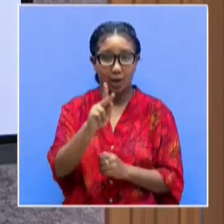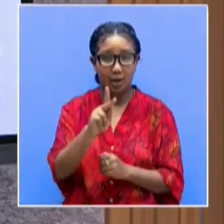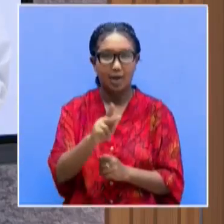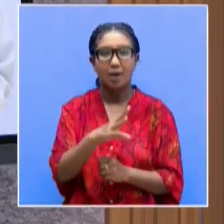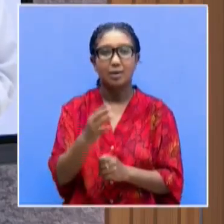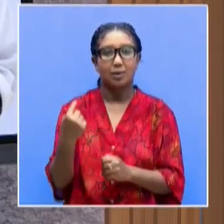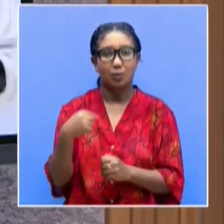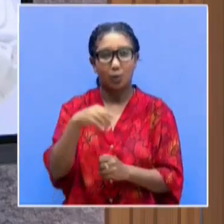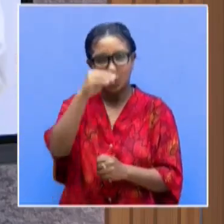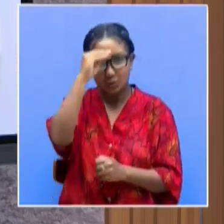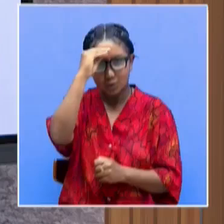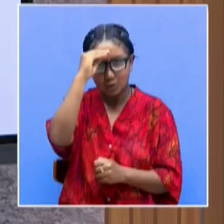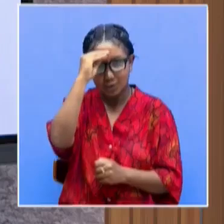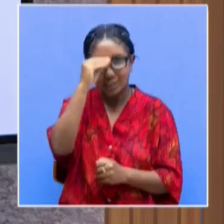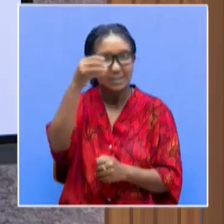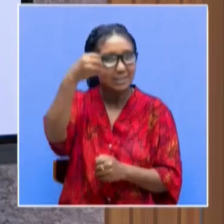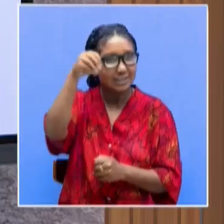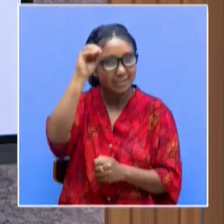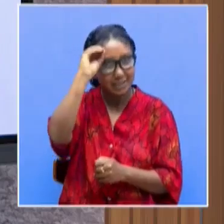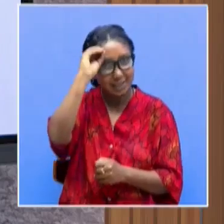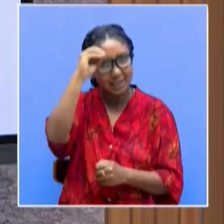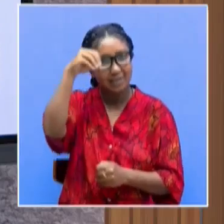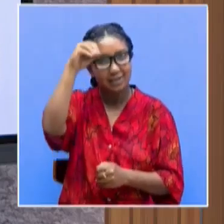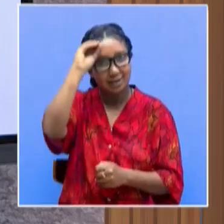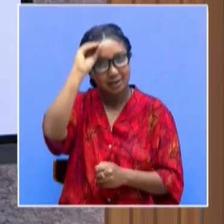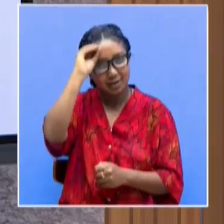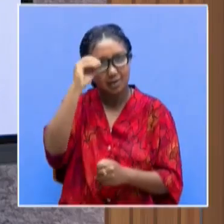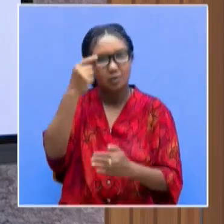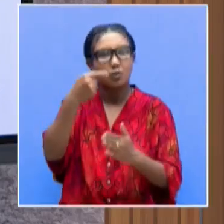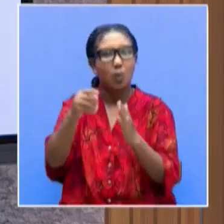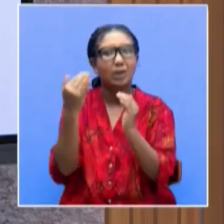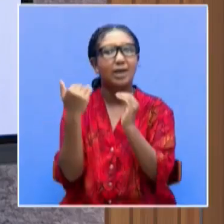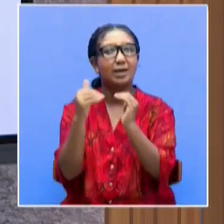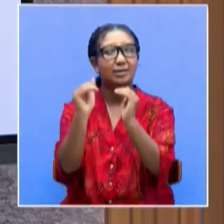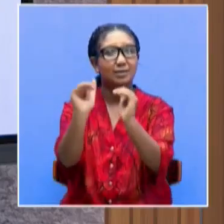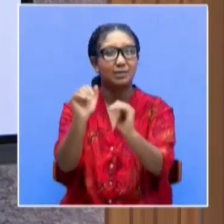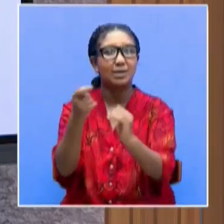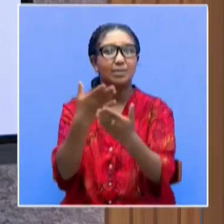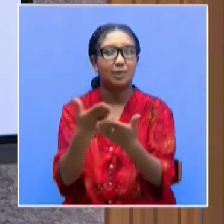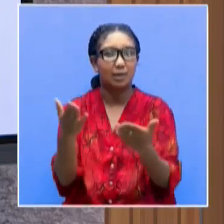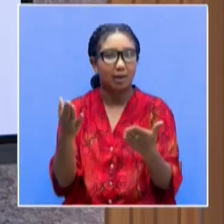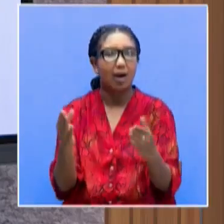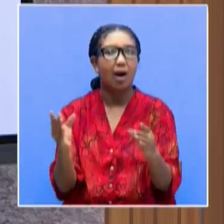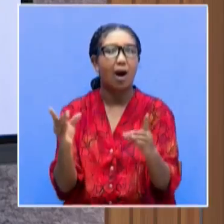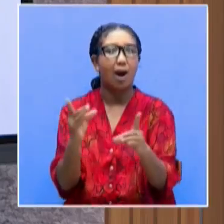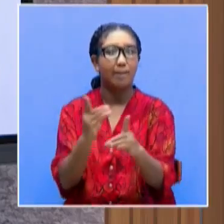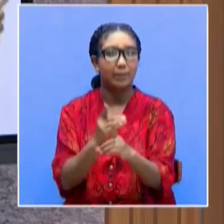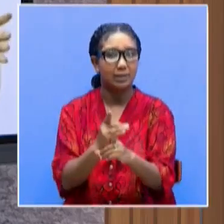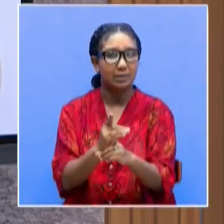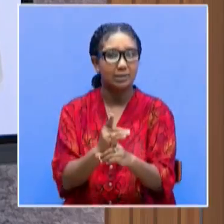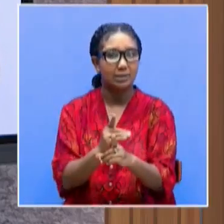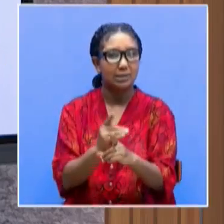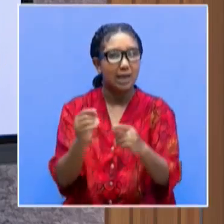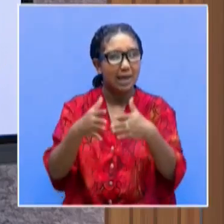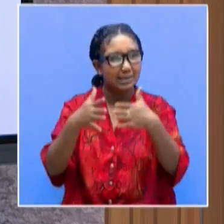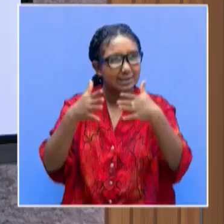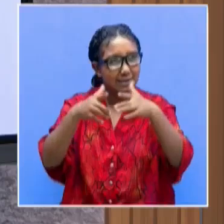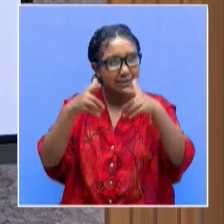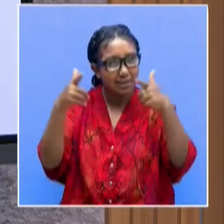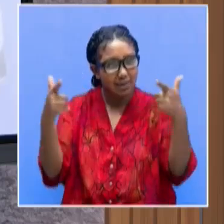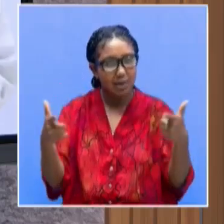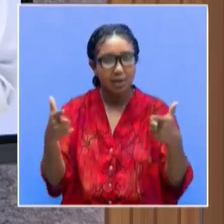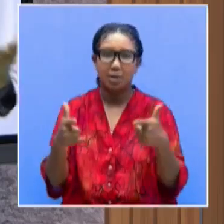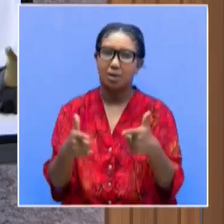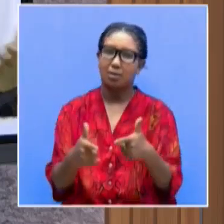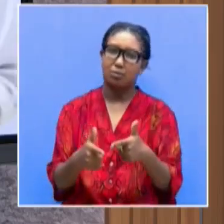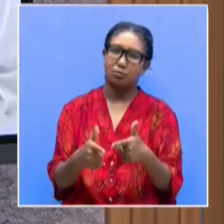And also the degree, by telling us the degree, to what extent does something happen. Is it extremely, very,